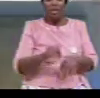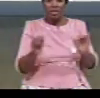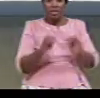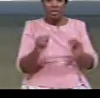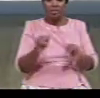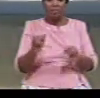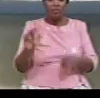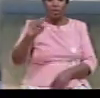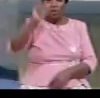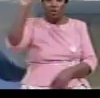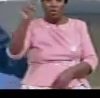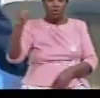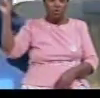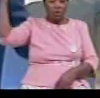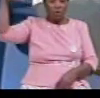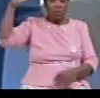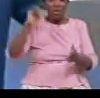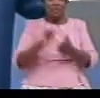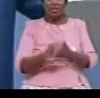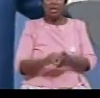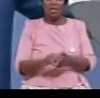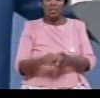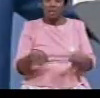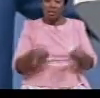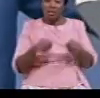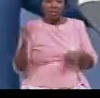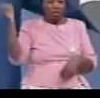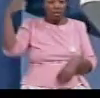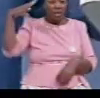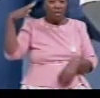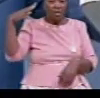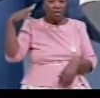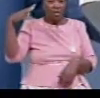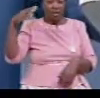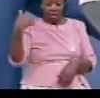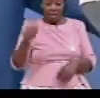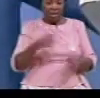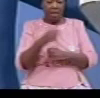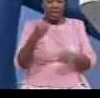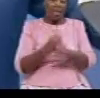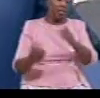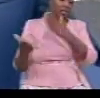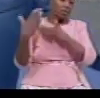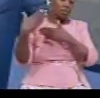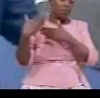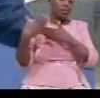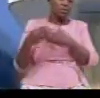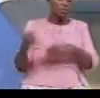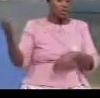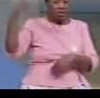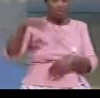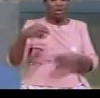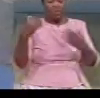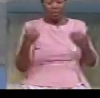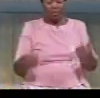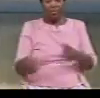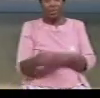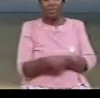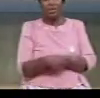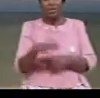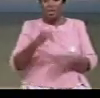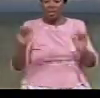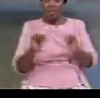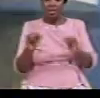that shined a decade ago shined today. The same sun